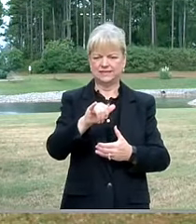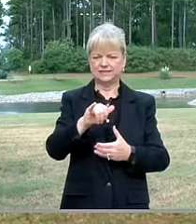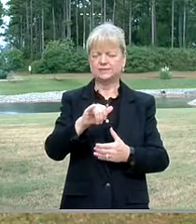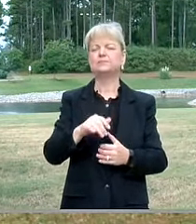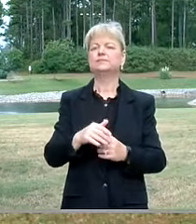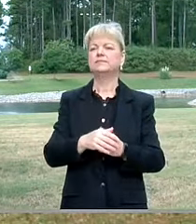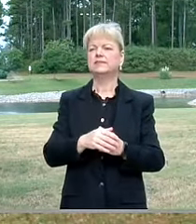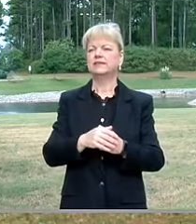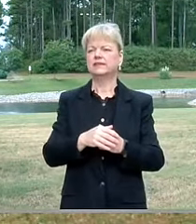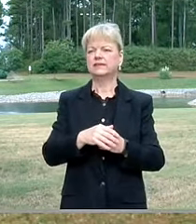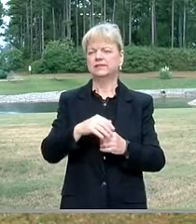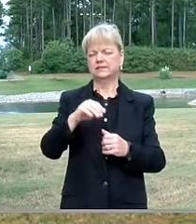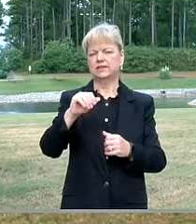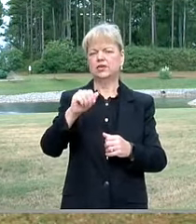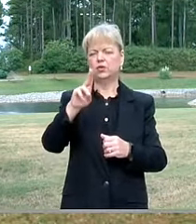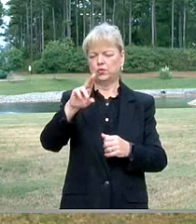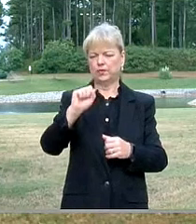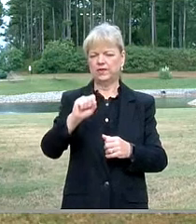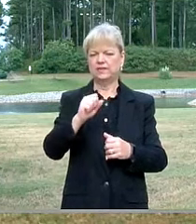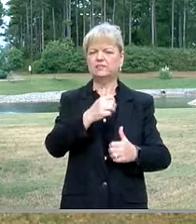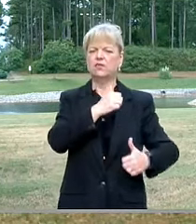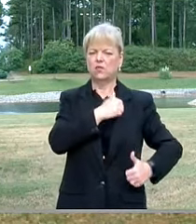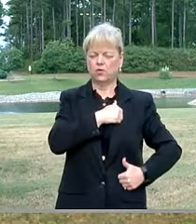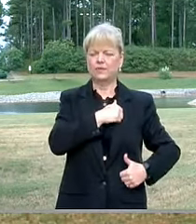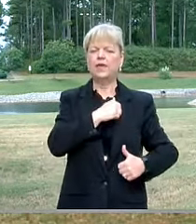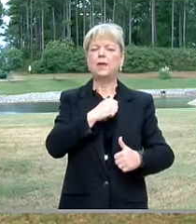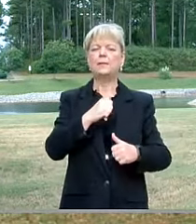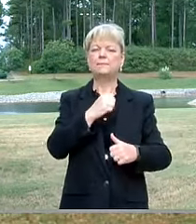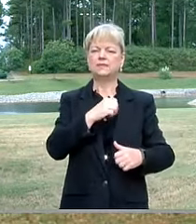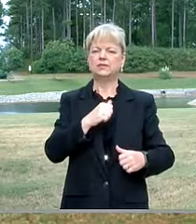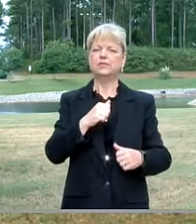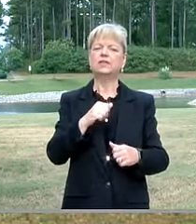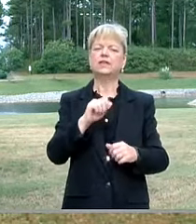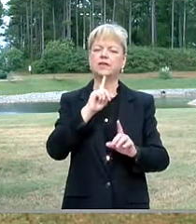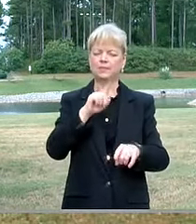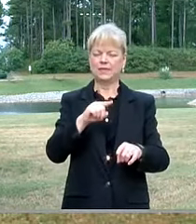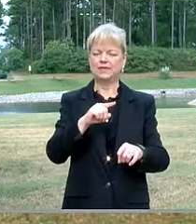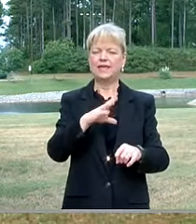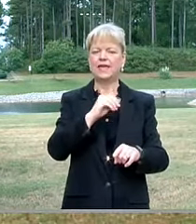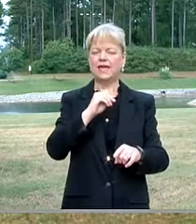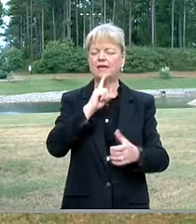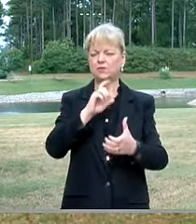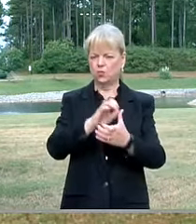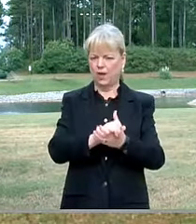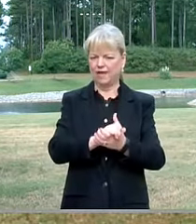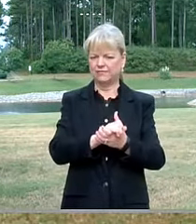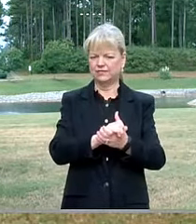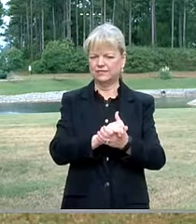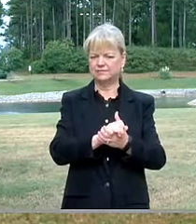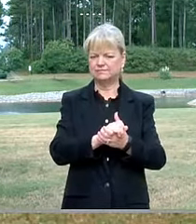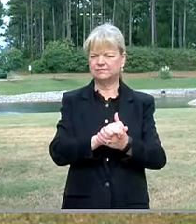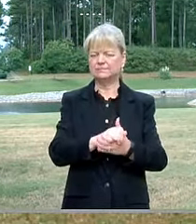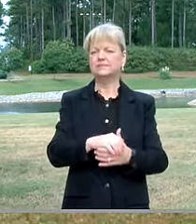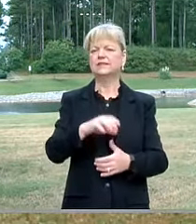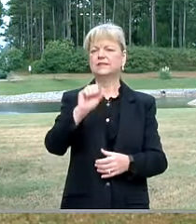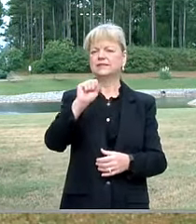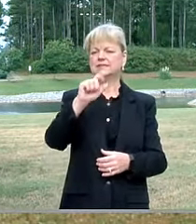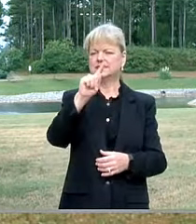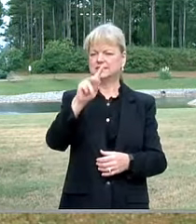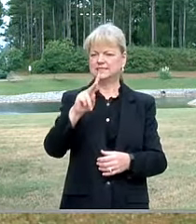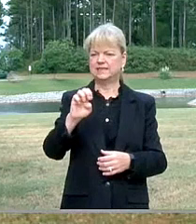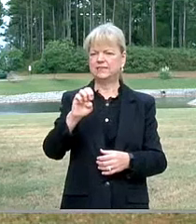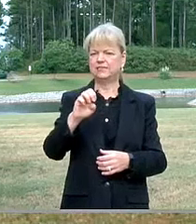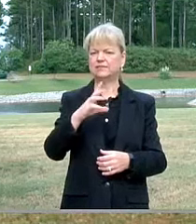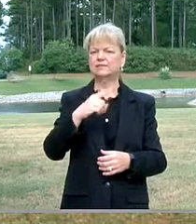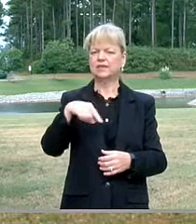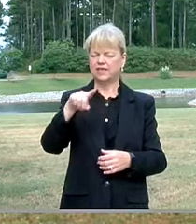Sellers, Command Sergeant Major, U.S. Army Material Command, and his spouse, Shawnette. Command Sergeant Major Steve Burnley, Command